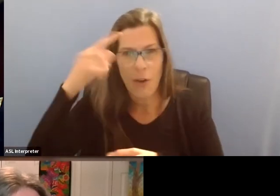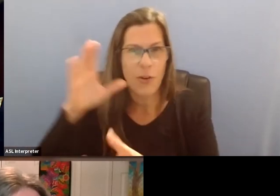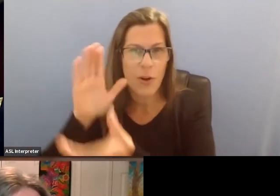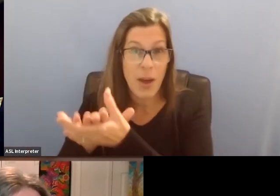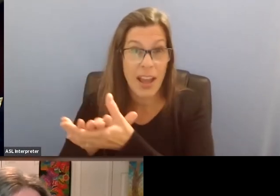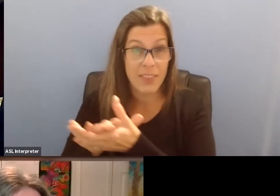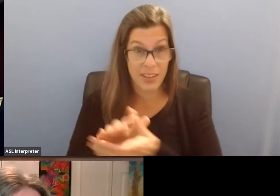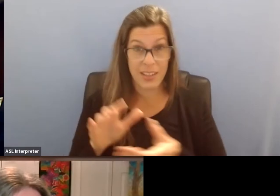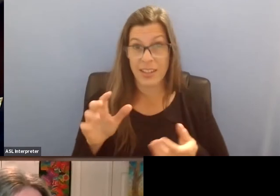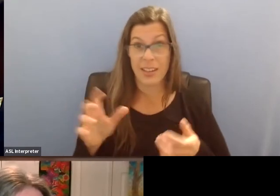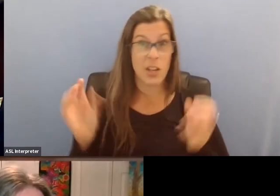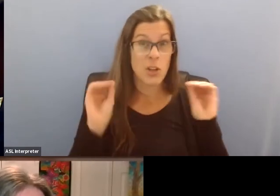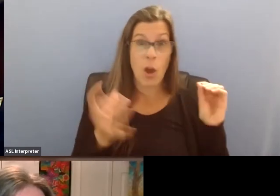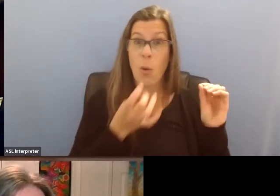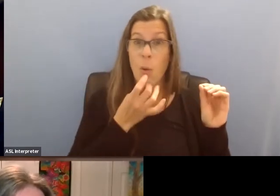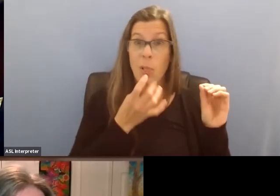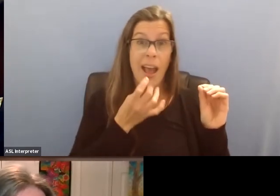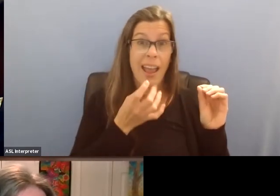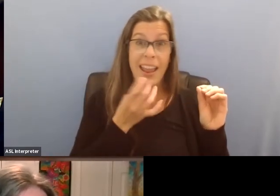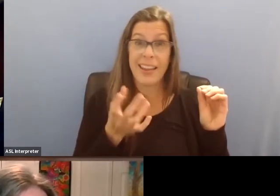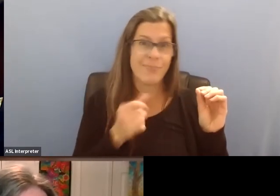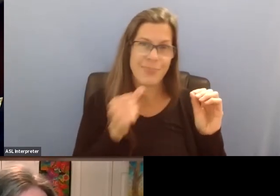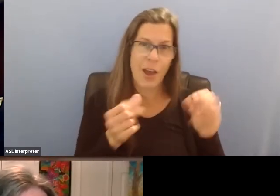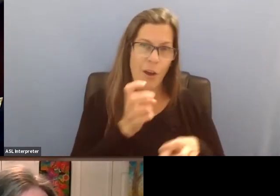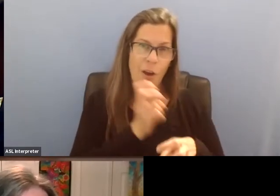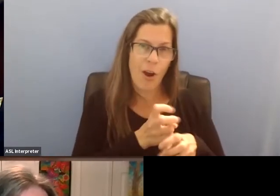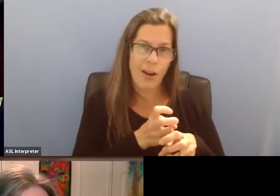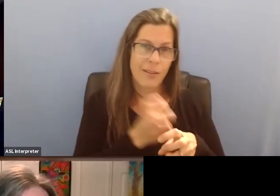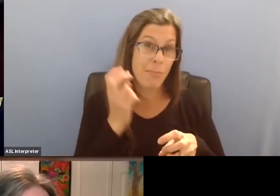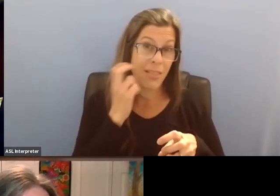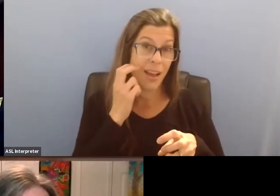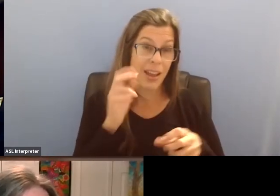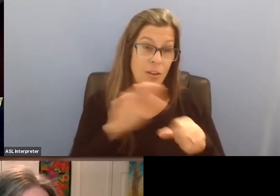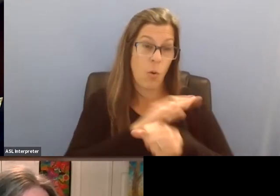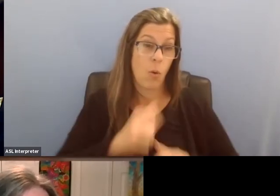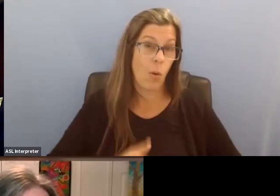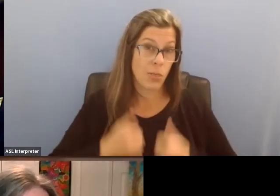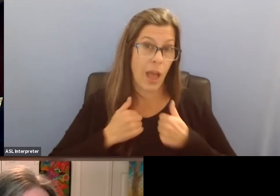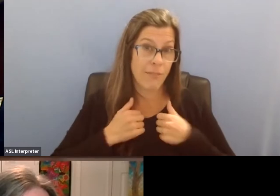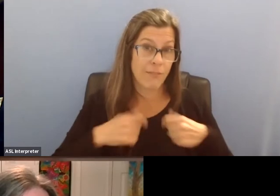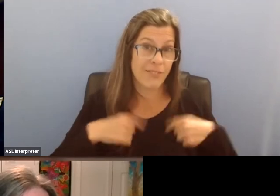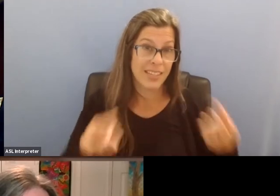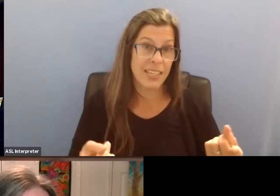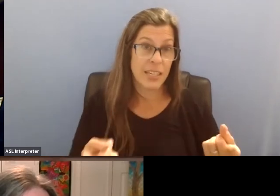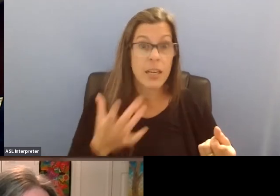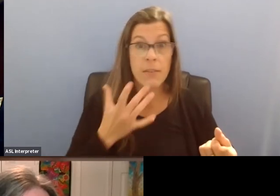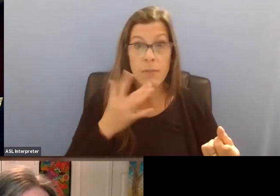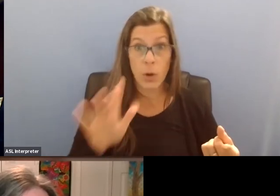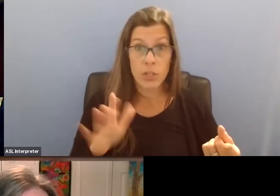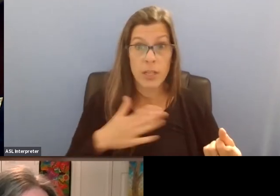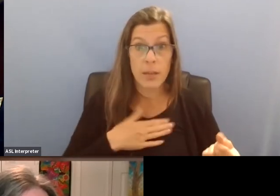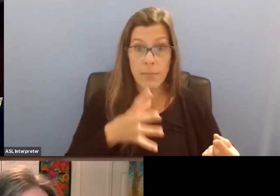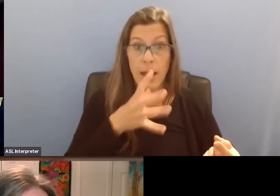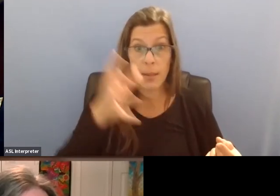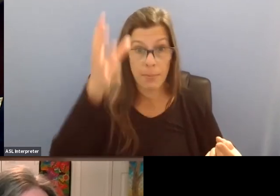difficult for me. I've lived as a blind person all my life. Fortunately, my parents allowed me